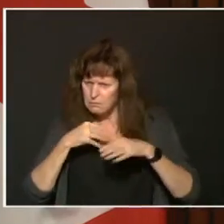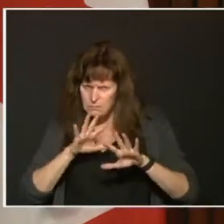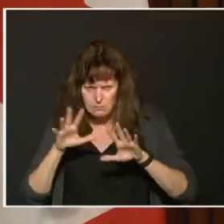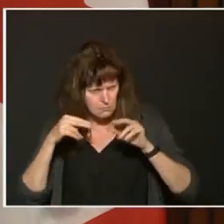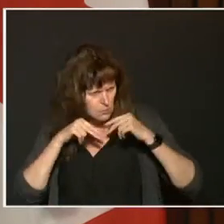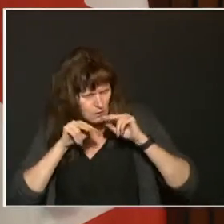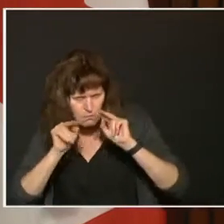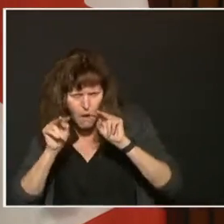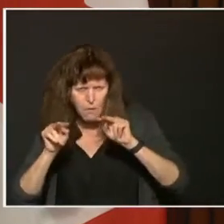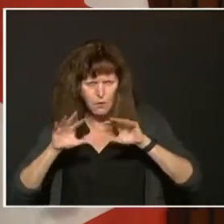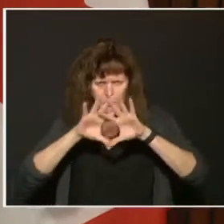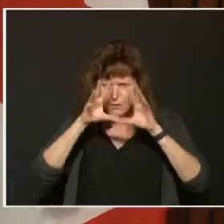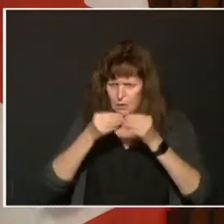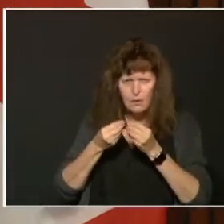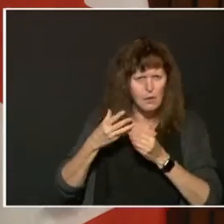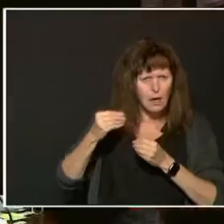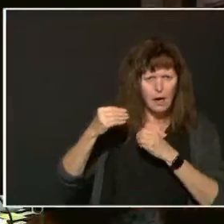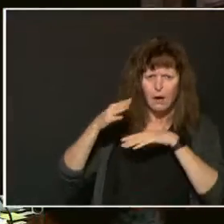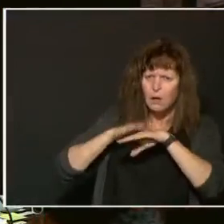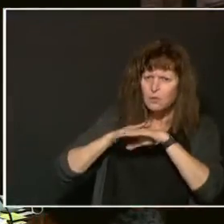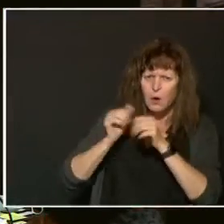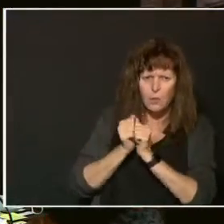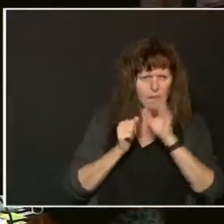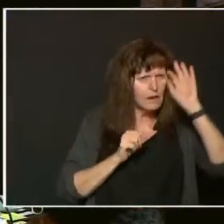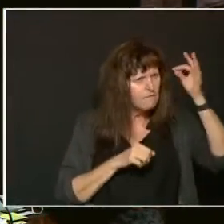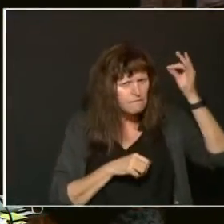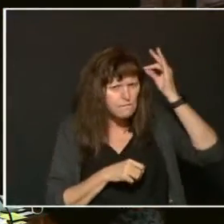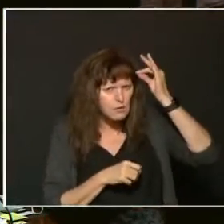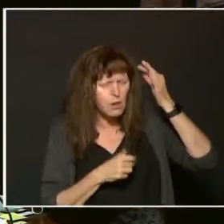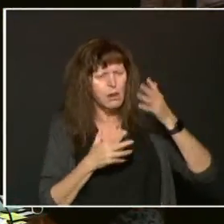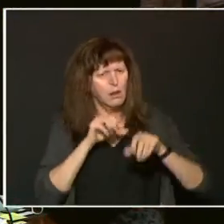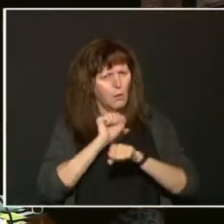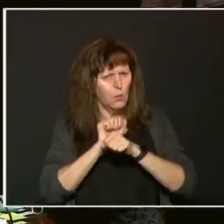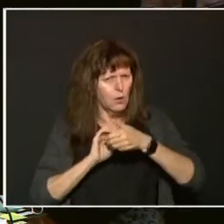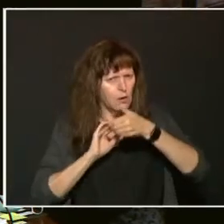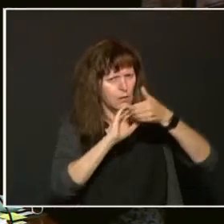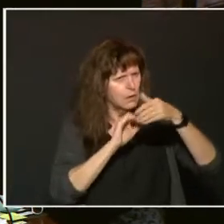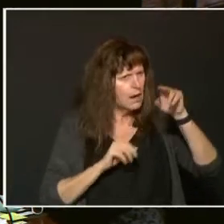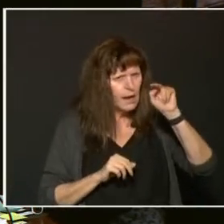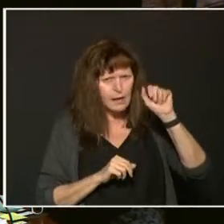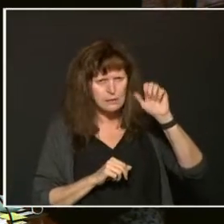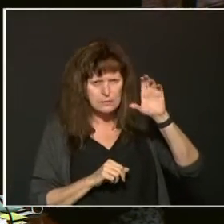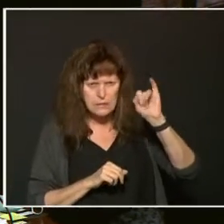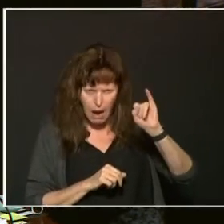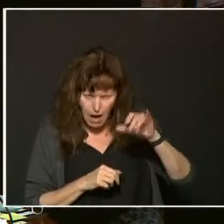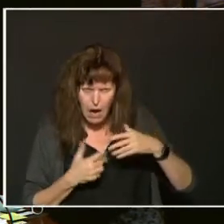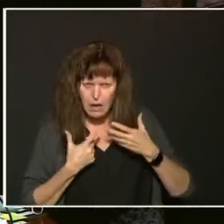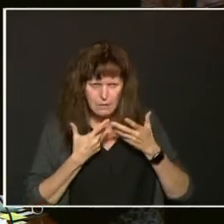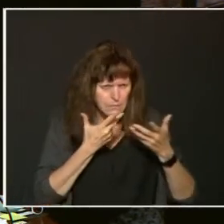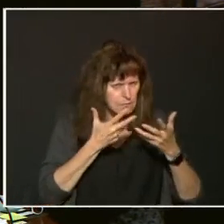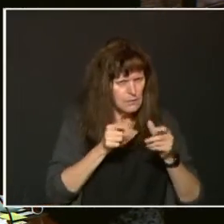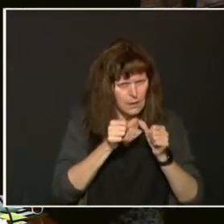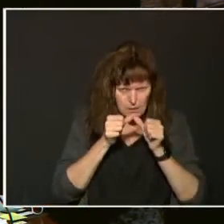this. With that, I'm going to turn it over to Dr. Moore for his comments. Thank you.